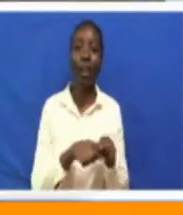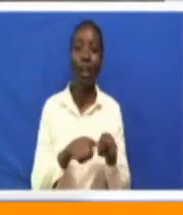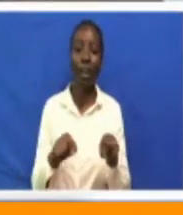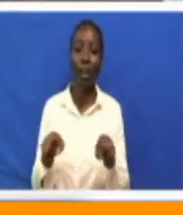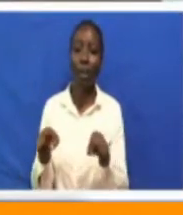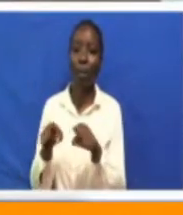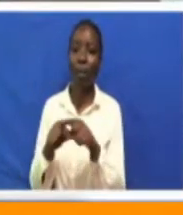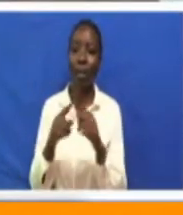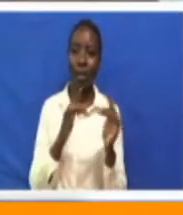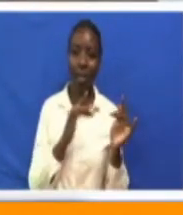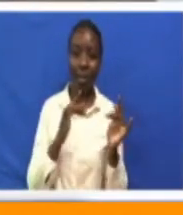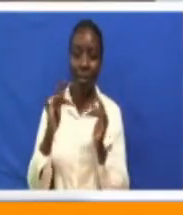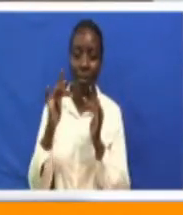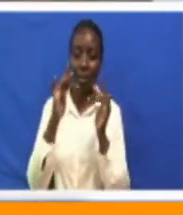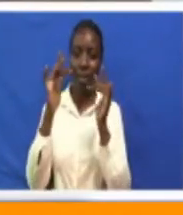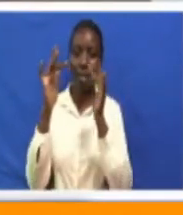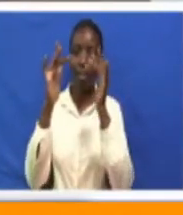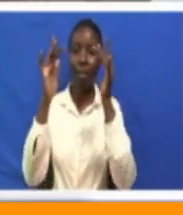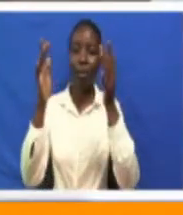inside